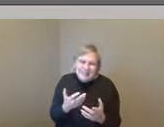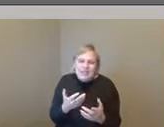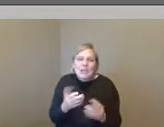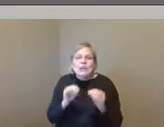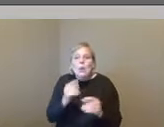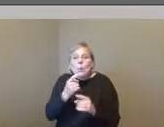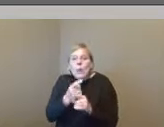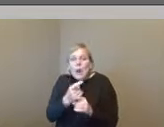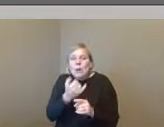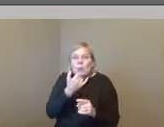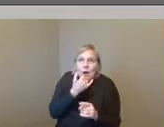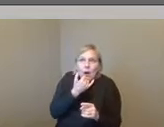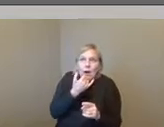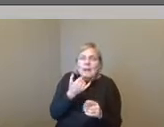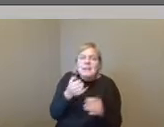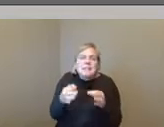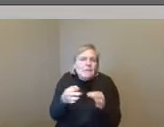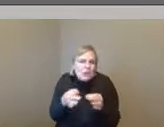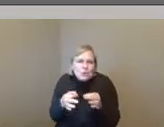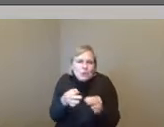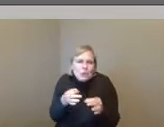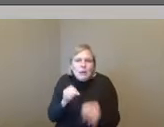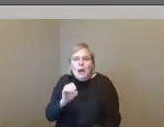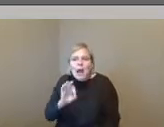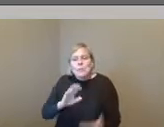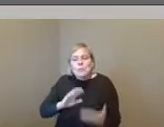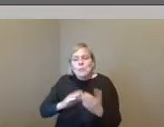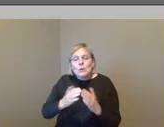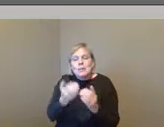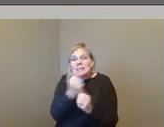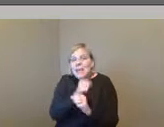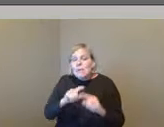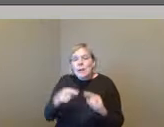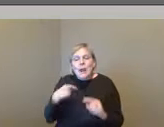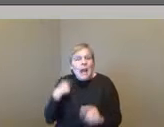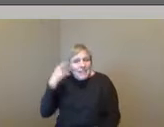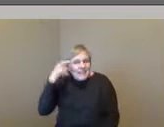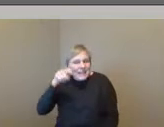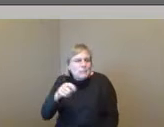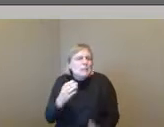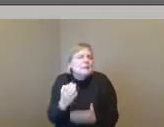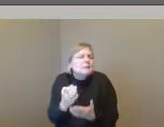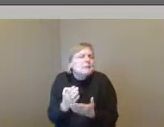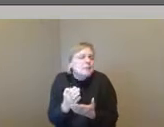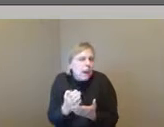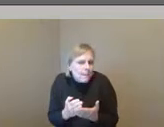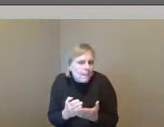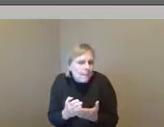no right or wrong definition of community safety, but I think there needs to be some